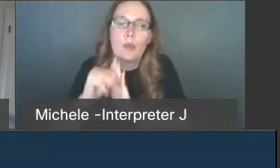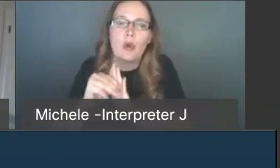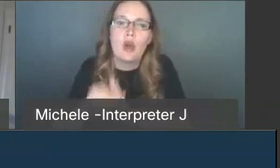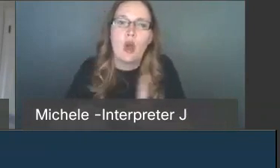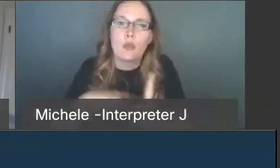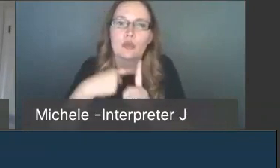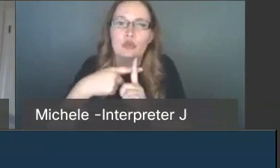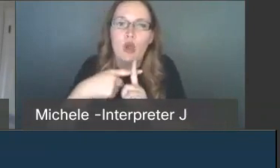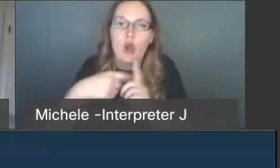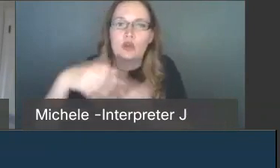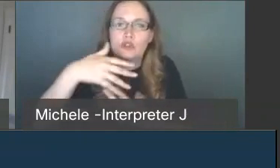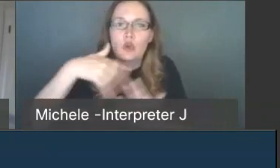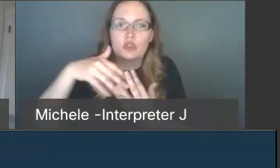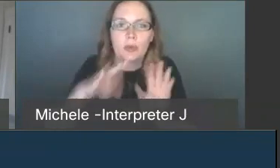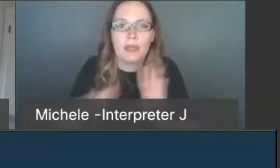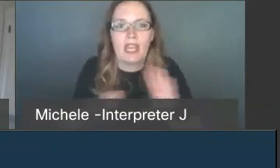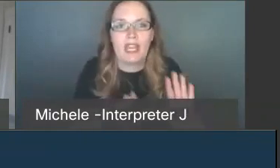behaviors.